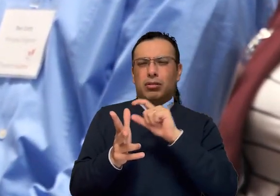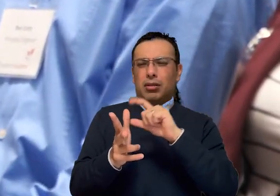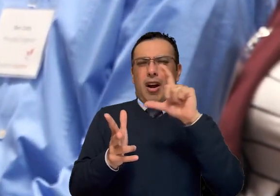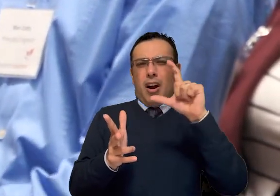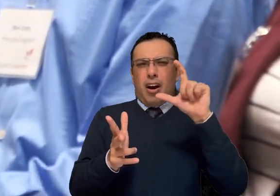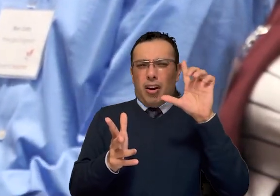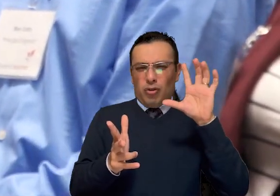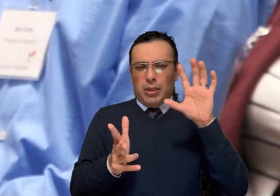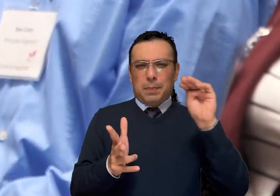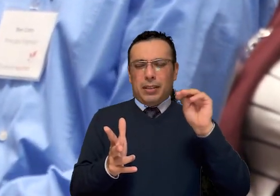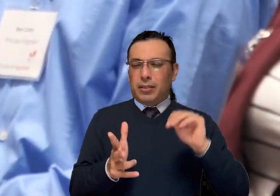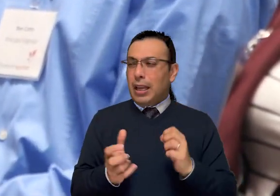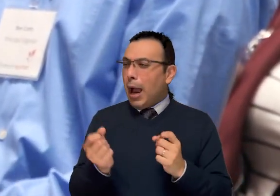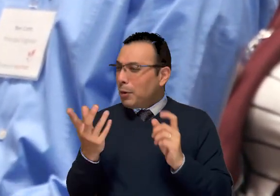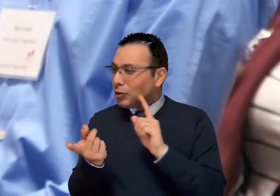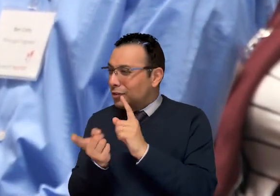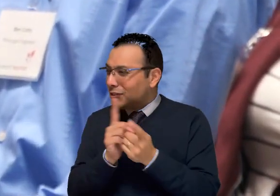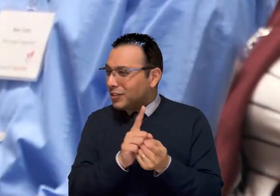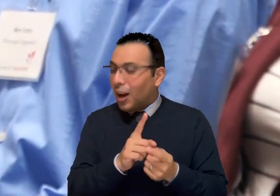So,